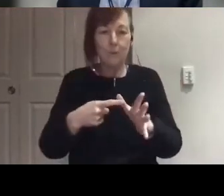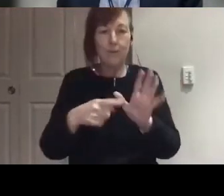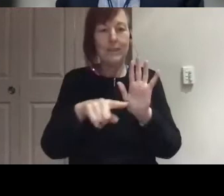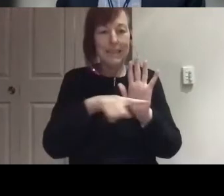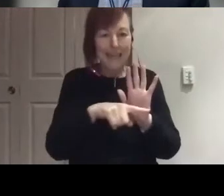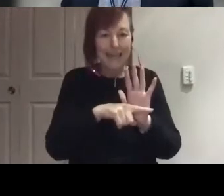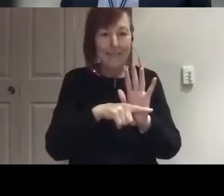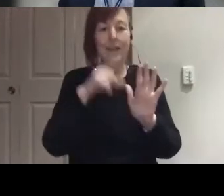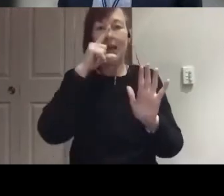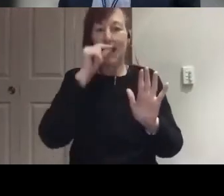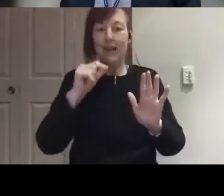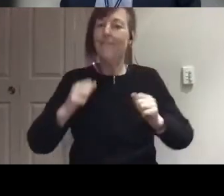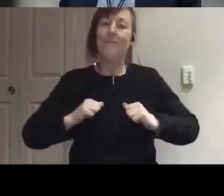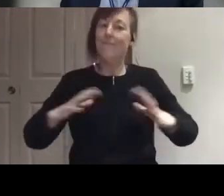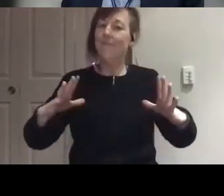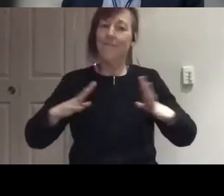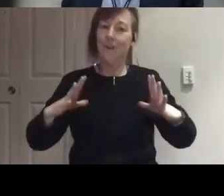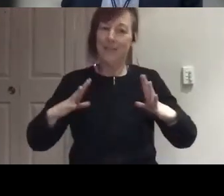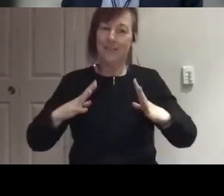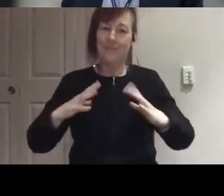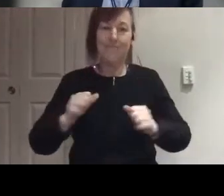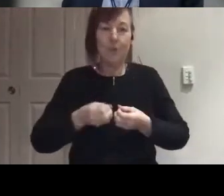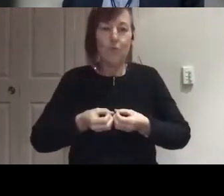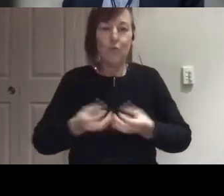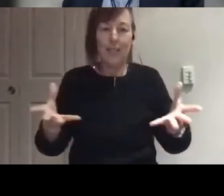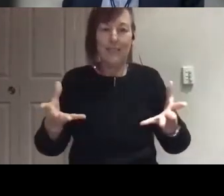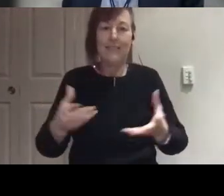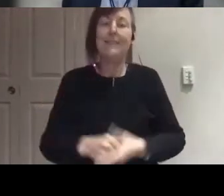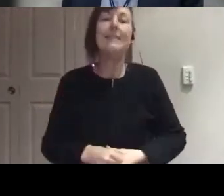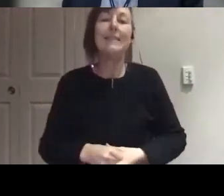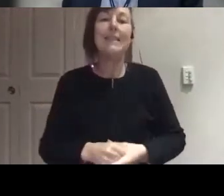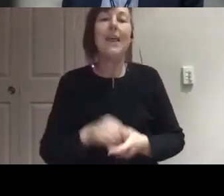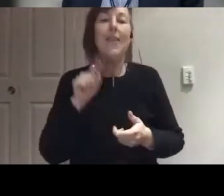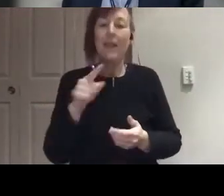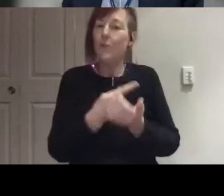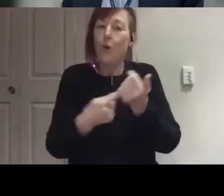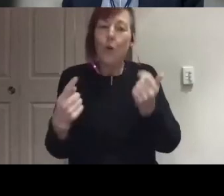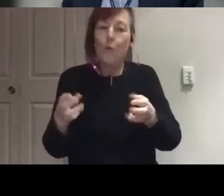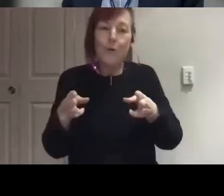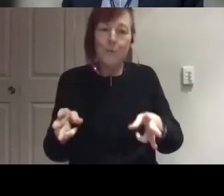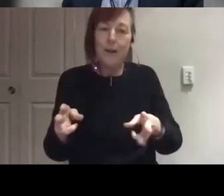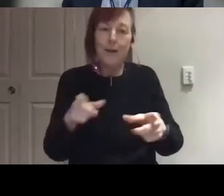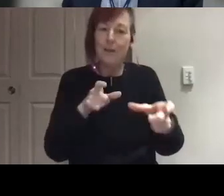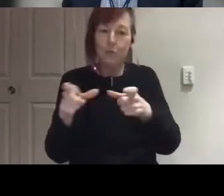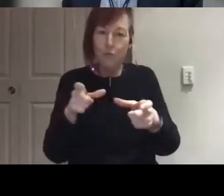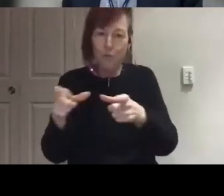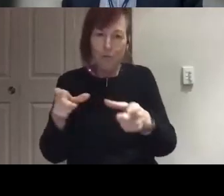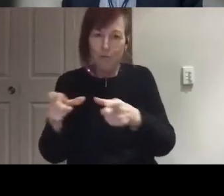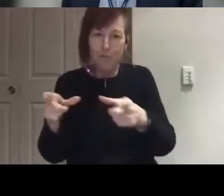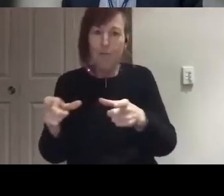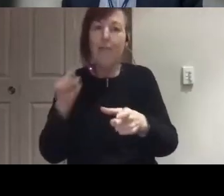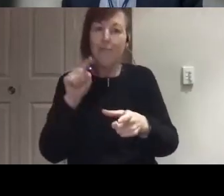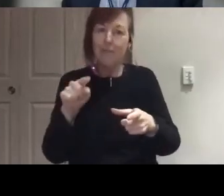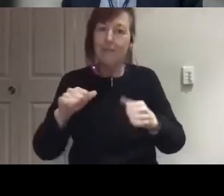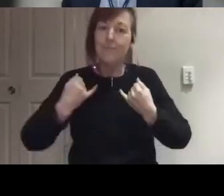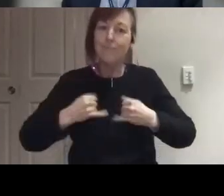that's the structure. That's the only things we can do to control this virus until we're fully vaccinated. Now, we've been through